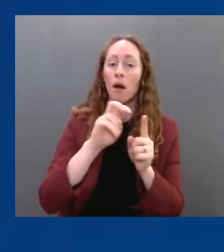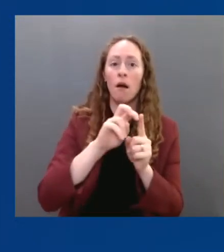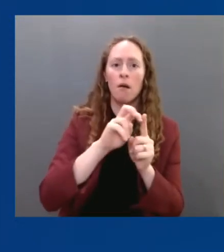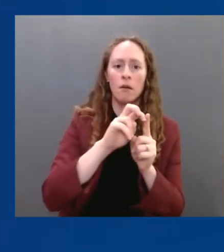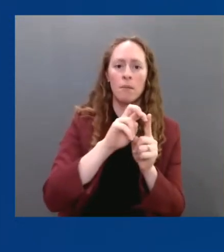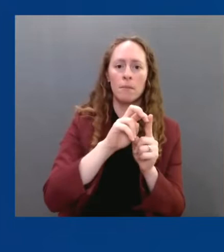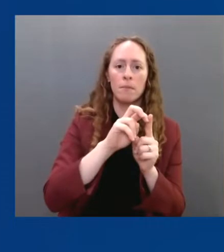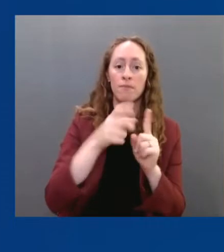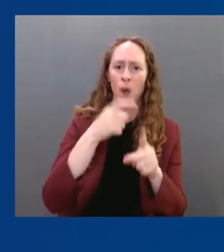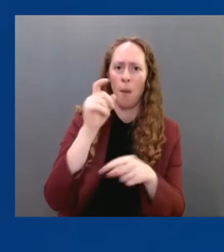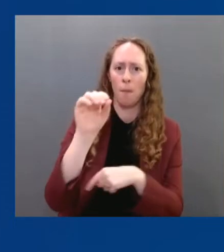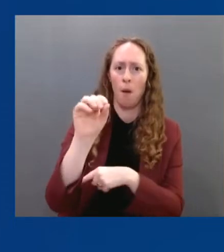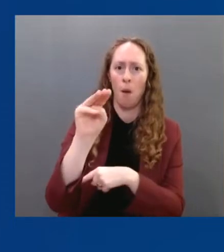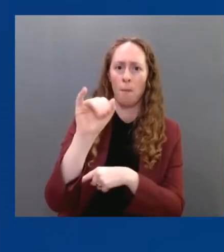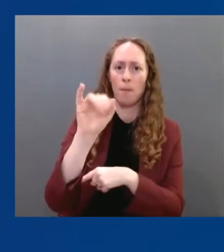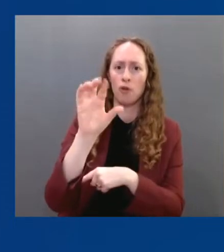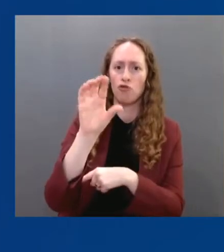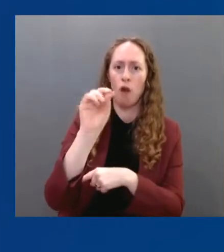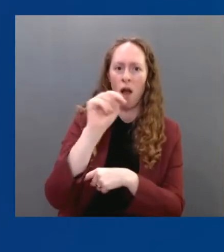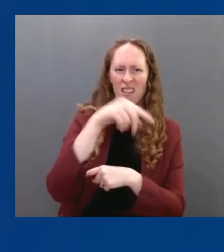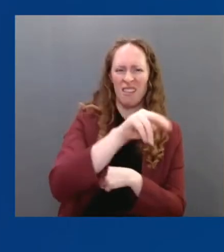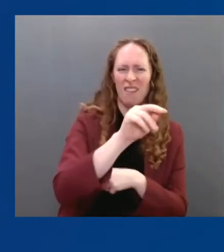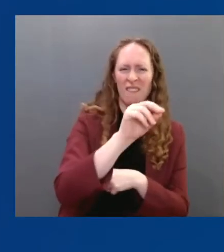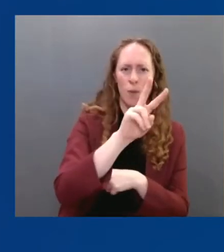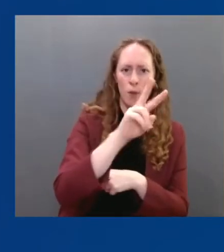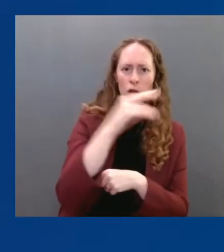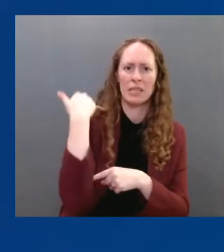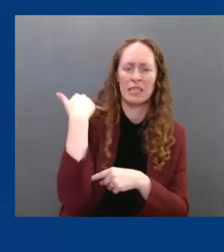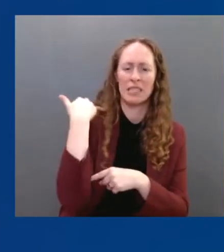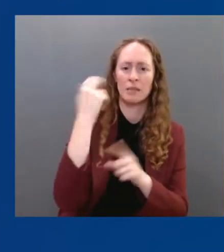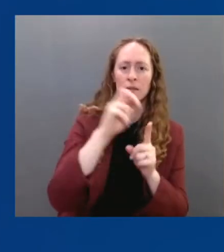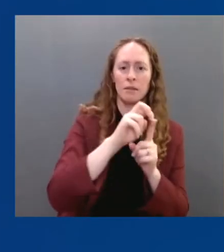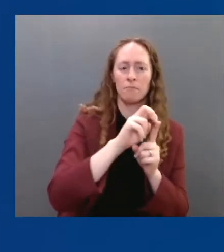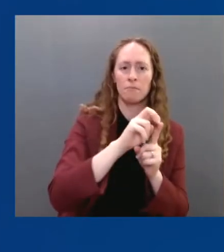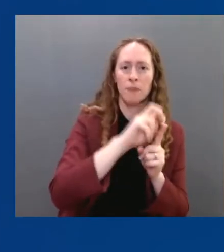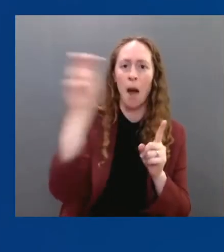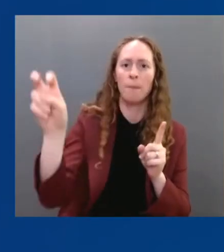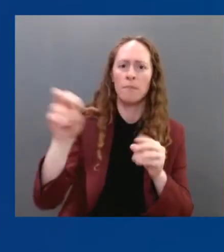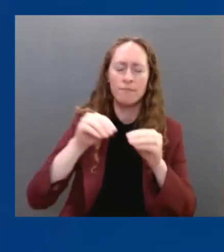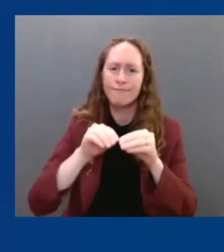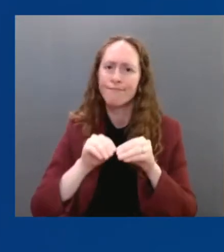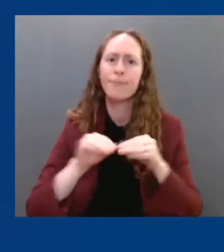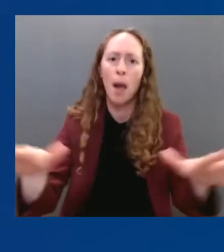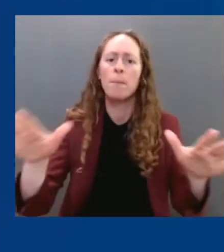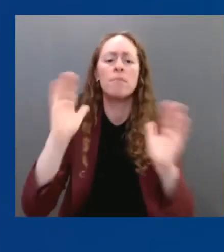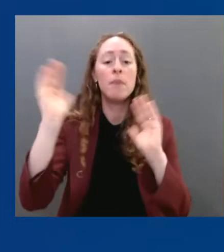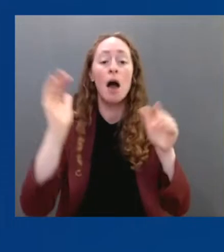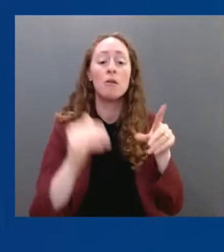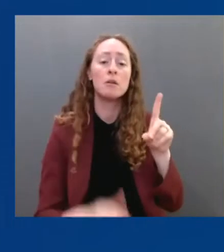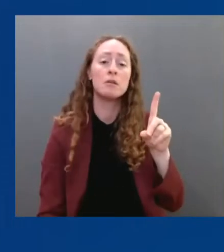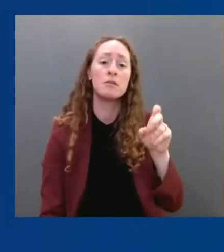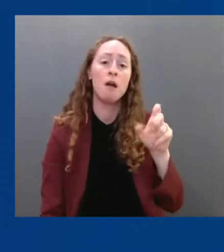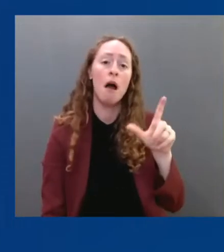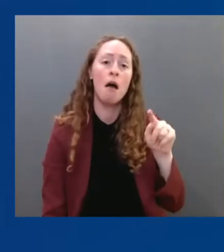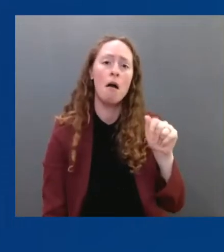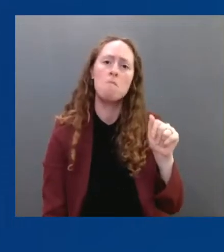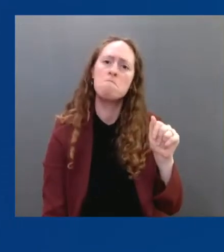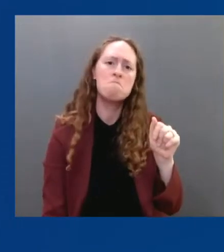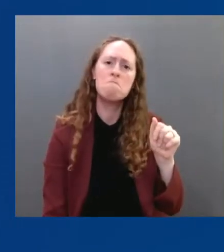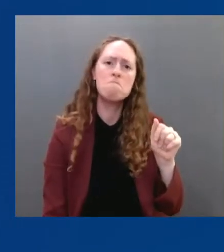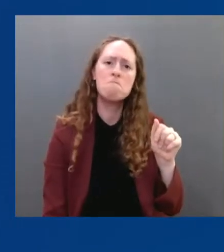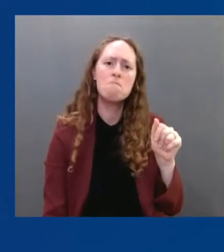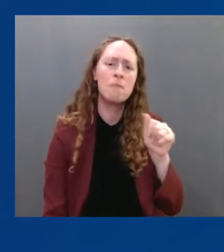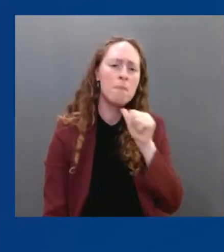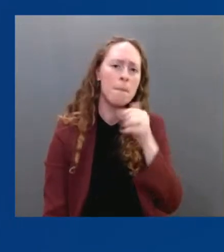greater transmission capability than Delta. But over the last several months, we've seen each